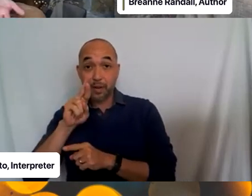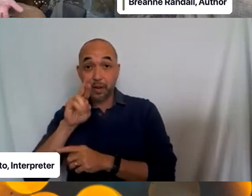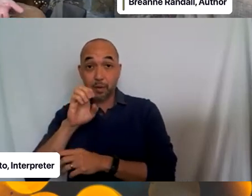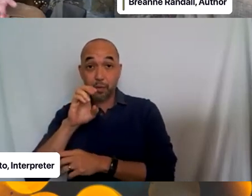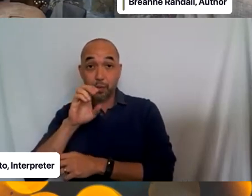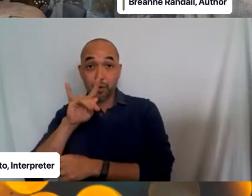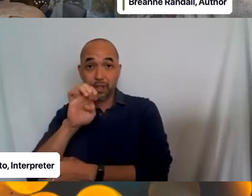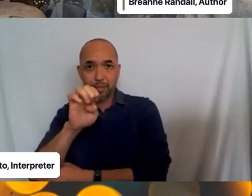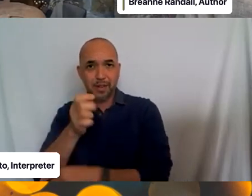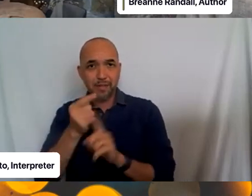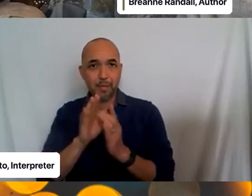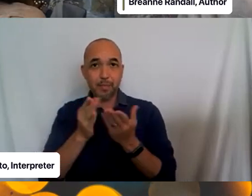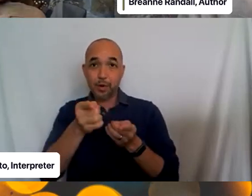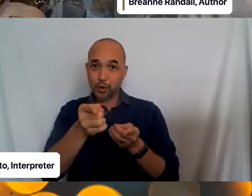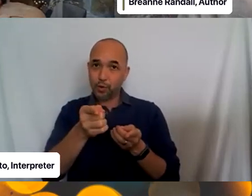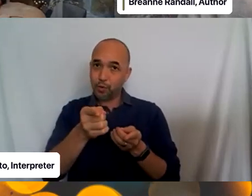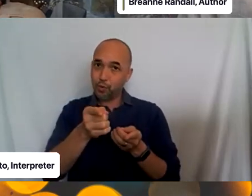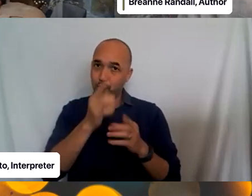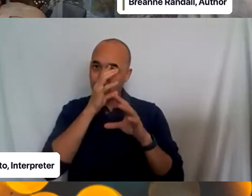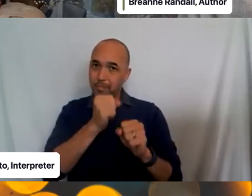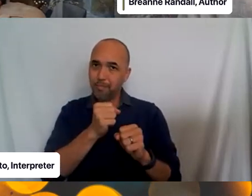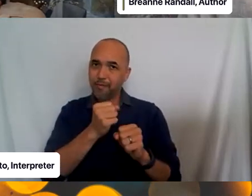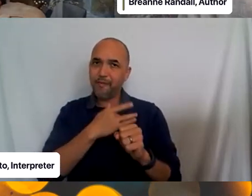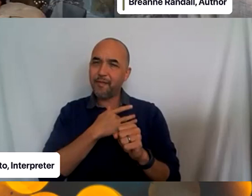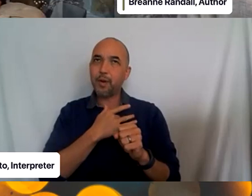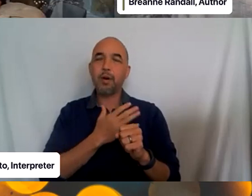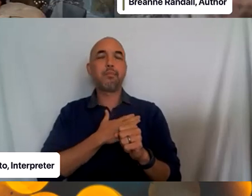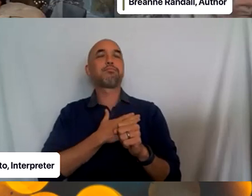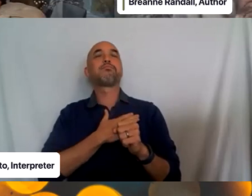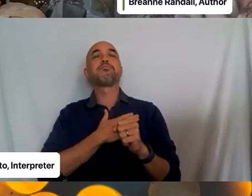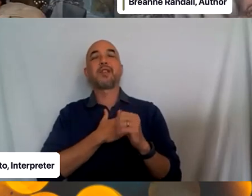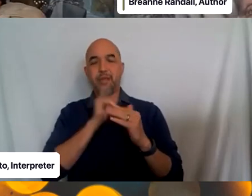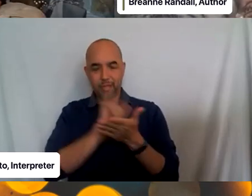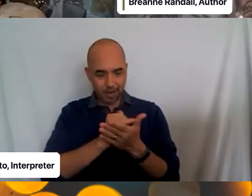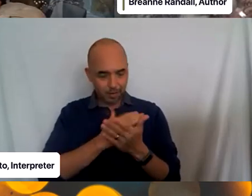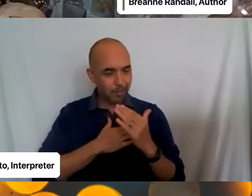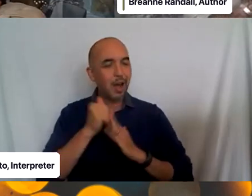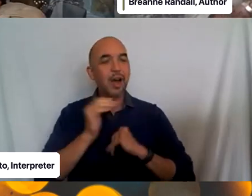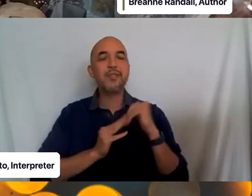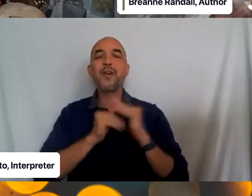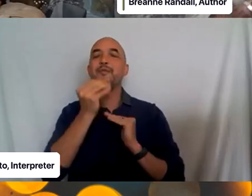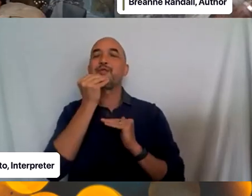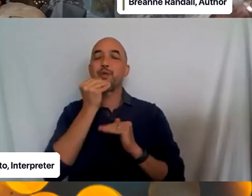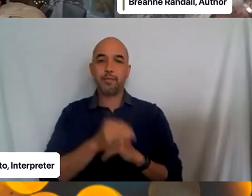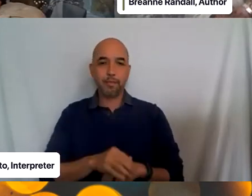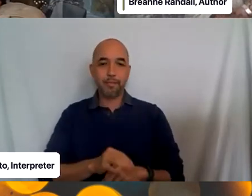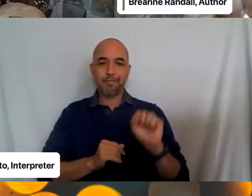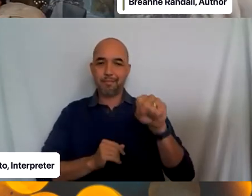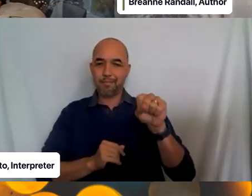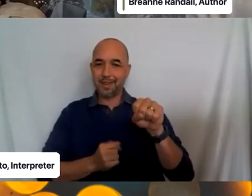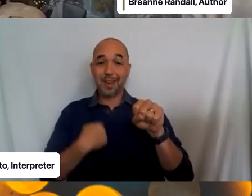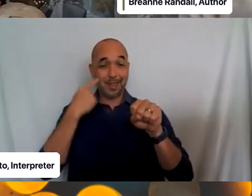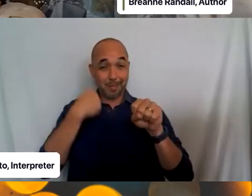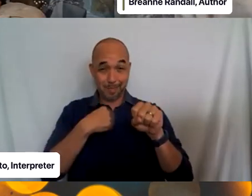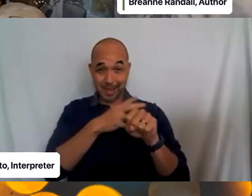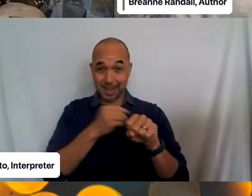find the most comfort with? I think for me, and I would probably answer for my whole family as well, it would probably be the